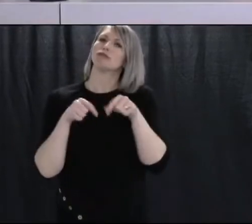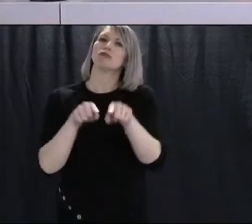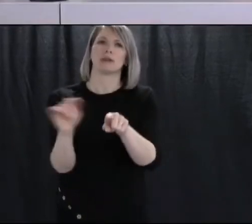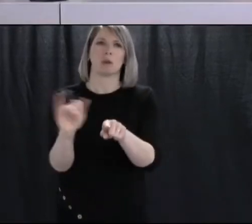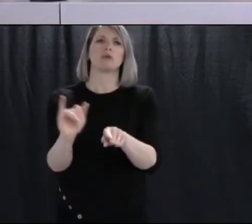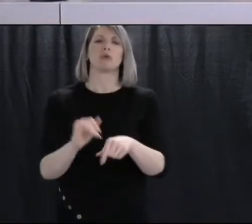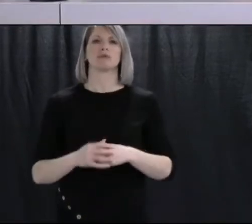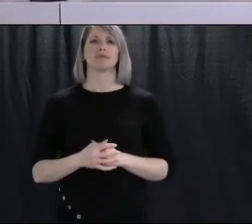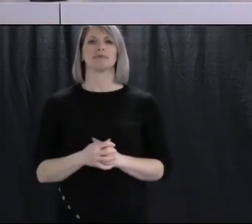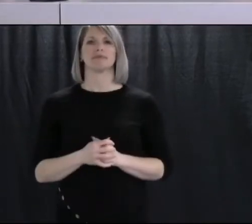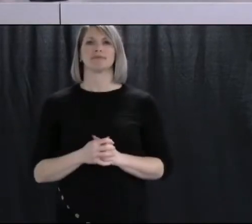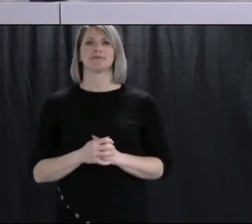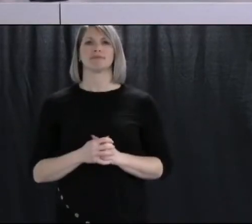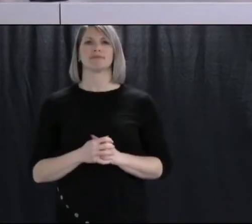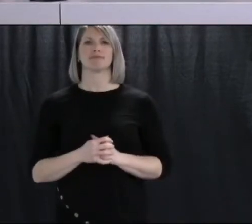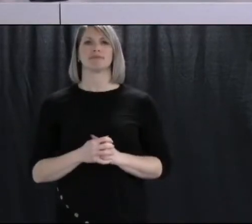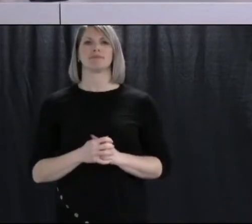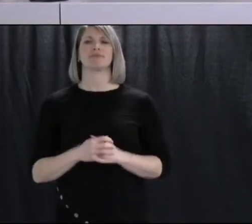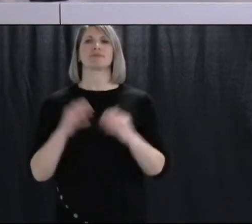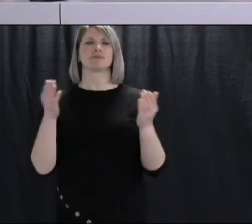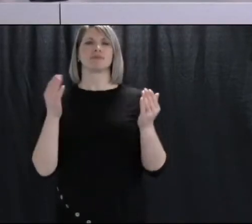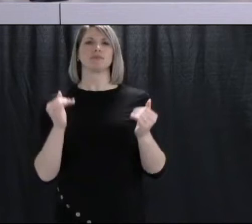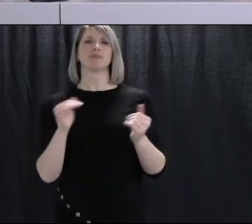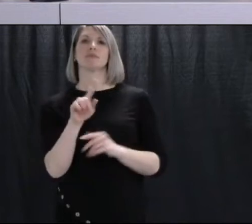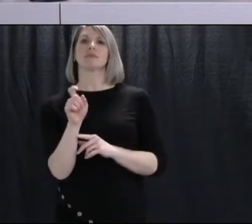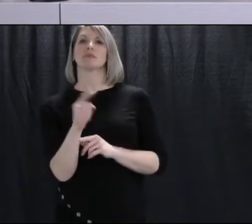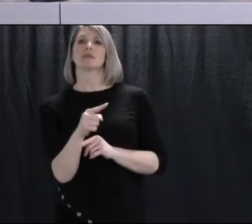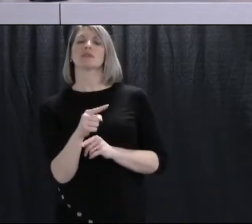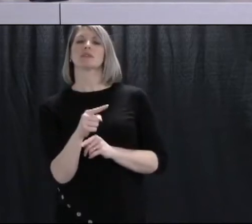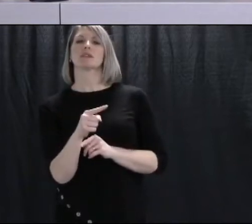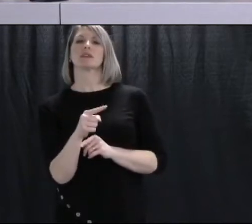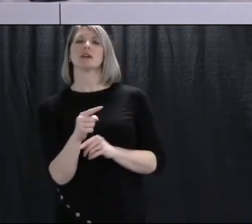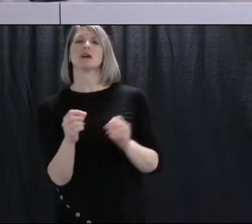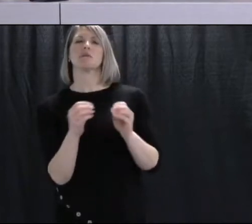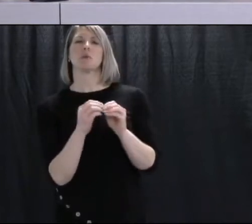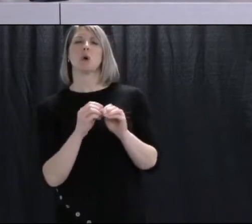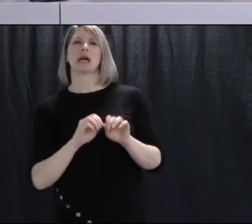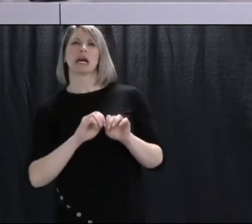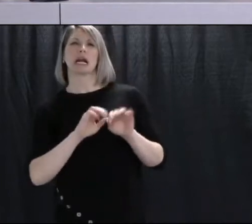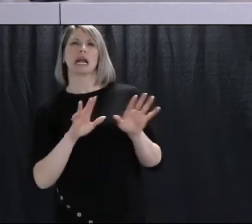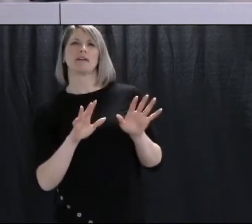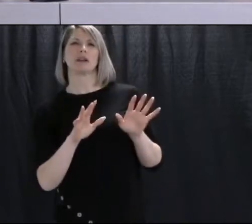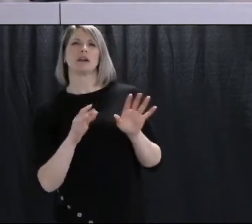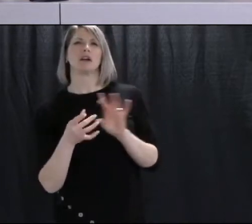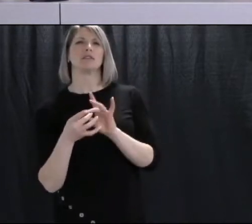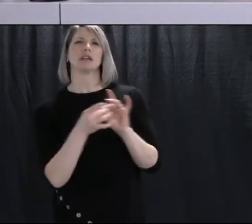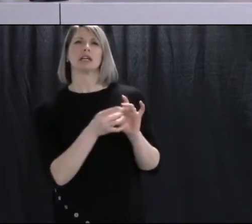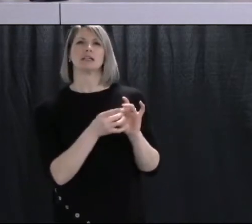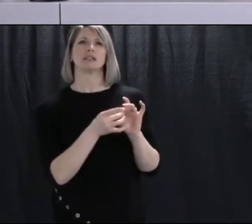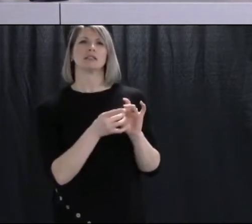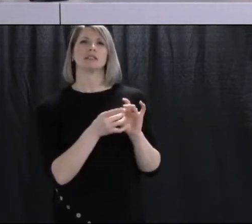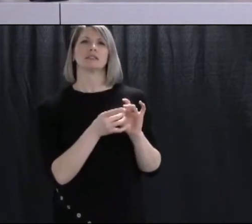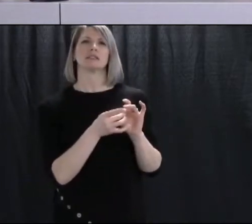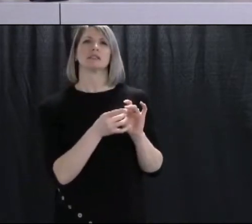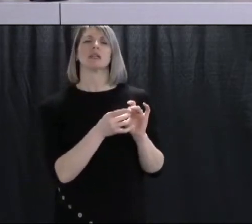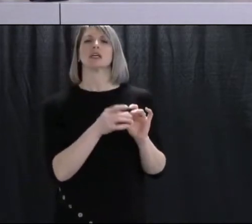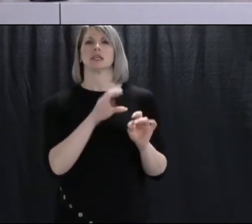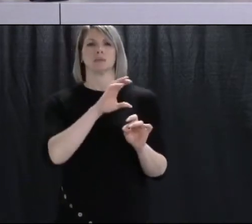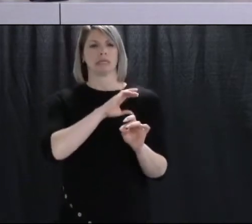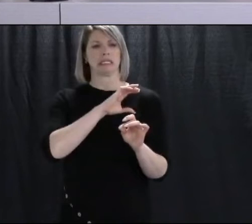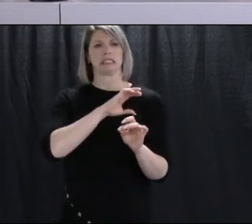Okay, thank you. And the second question would be, I'm looking for a bit more clarity on the role of police in enforcing the public